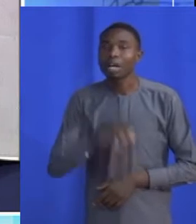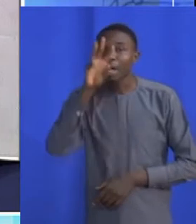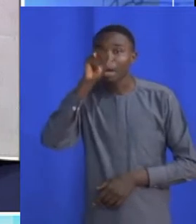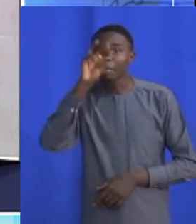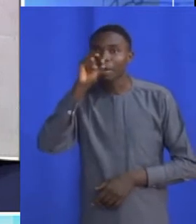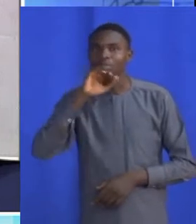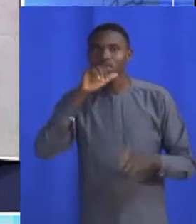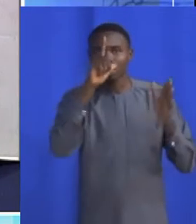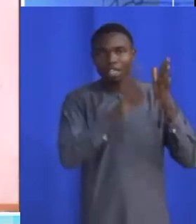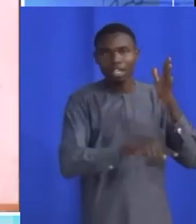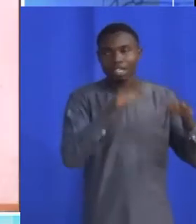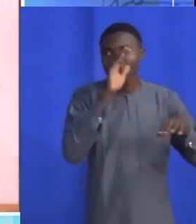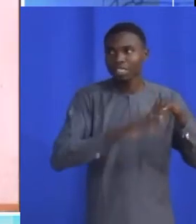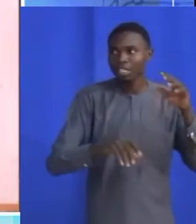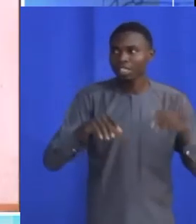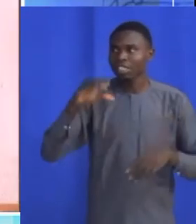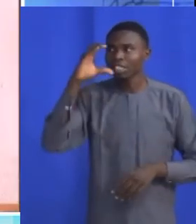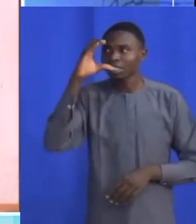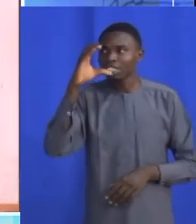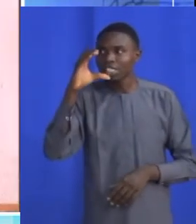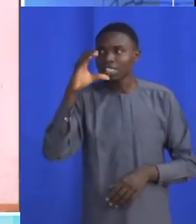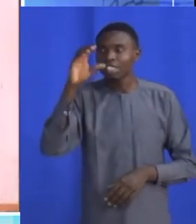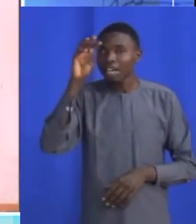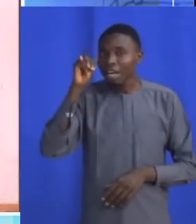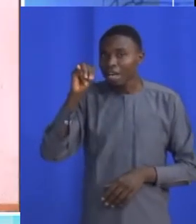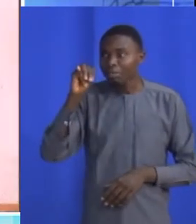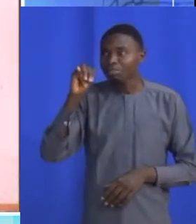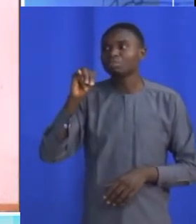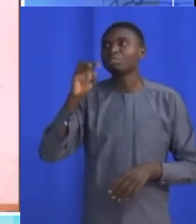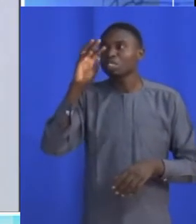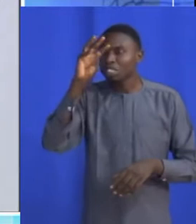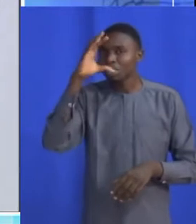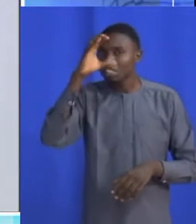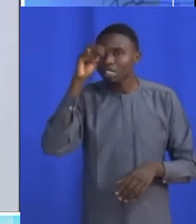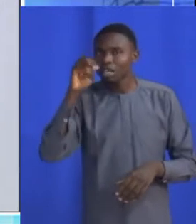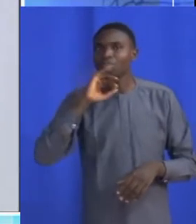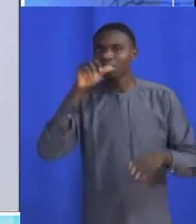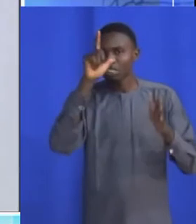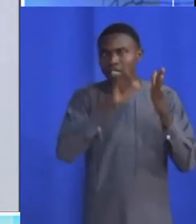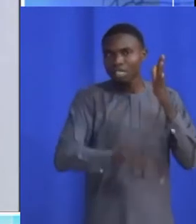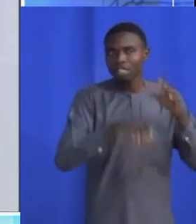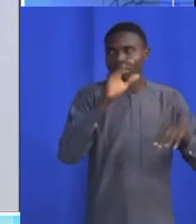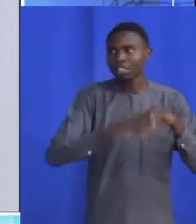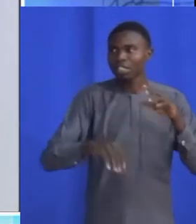policeman that does that will be punished. Secondly,